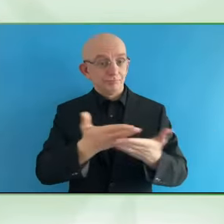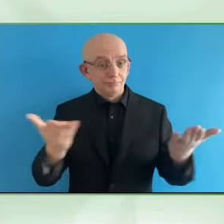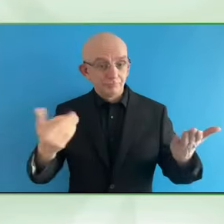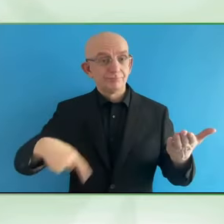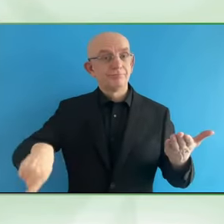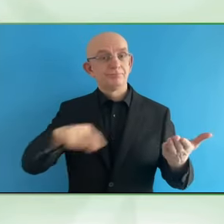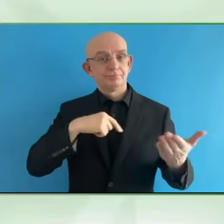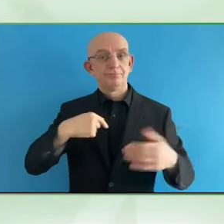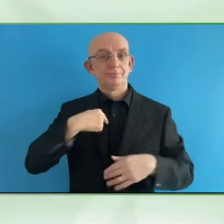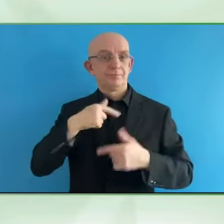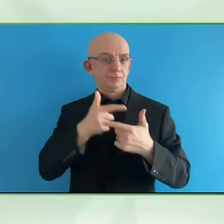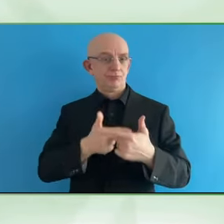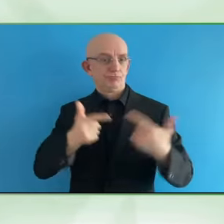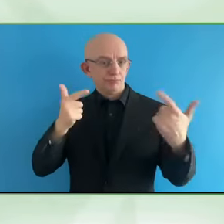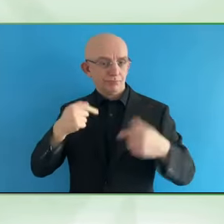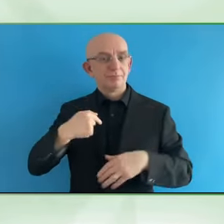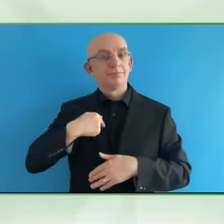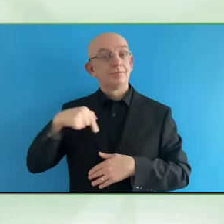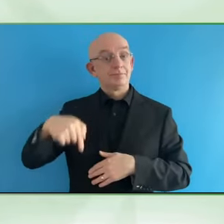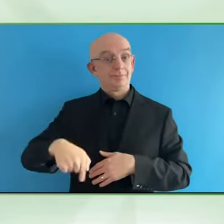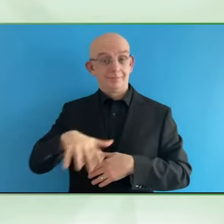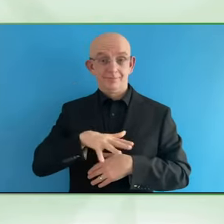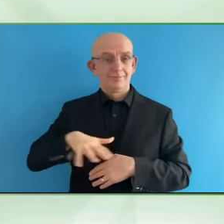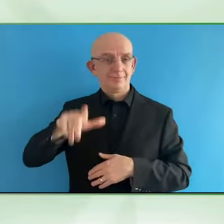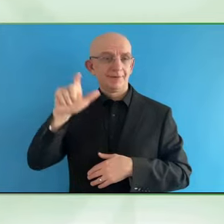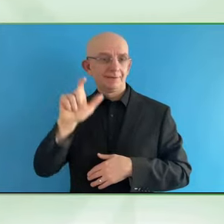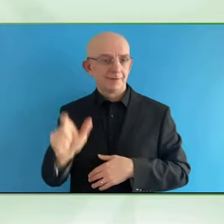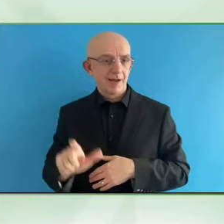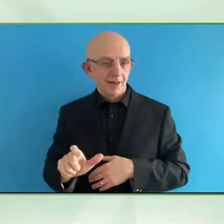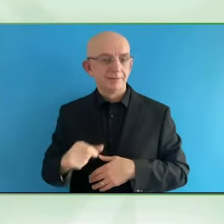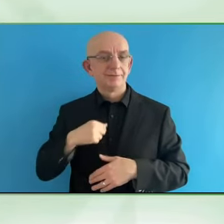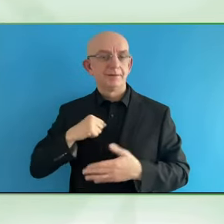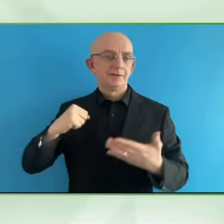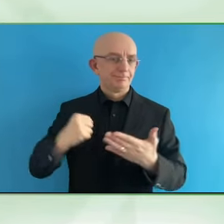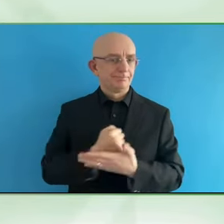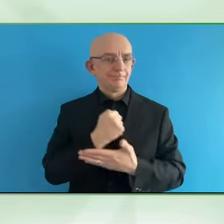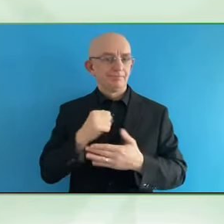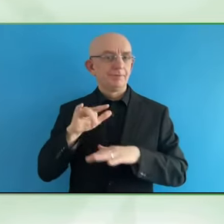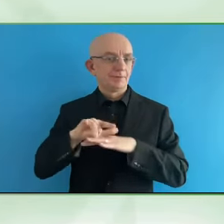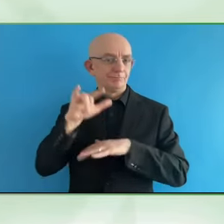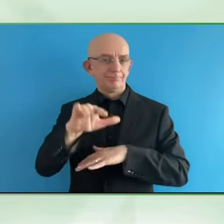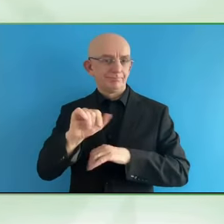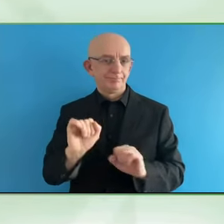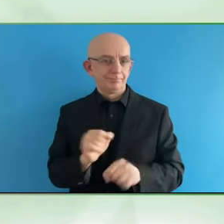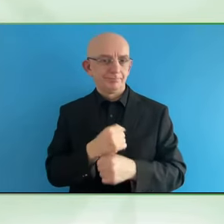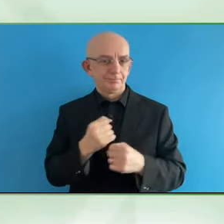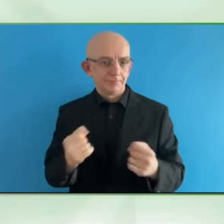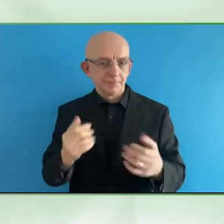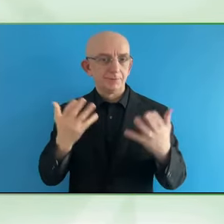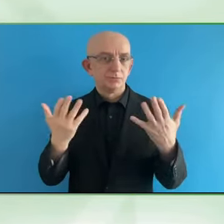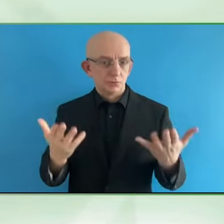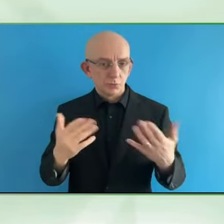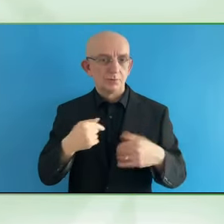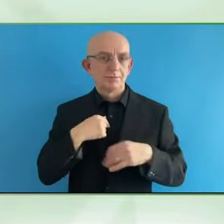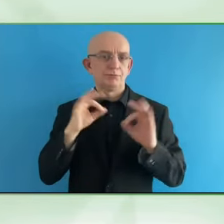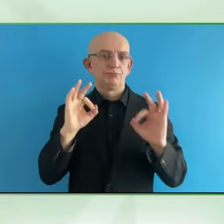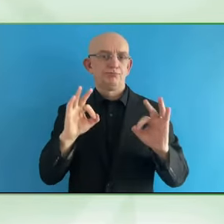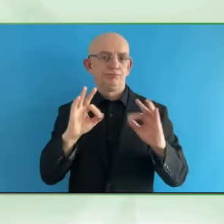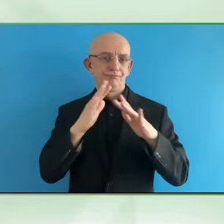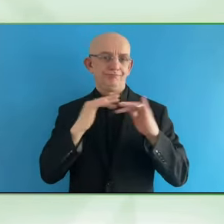I am glad to be invited to talk about inclusive in front of this great